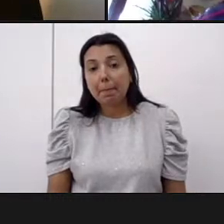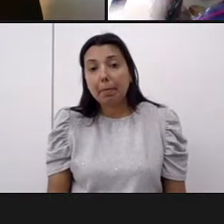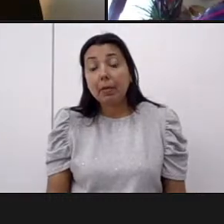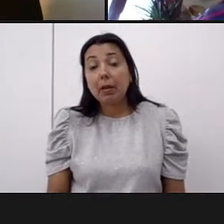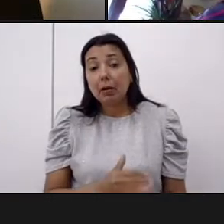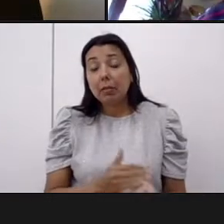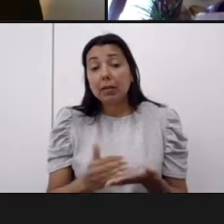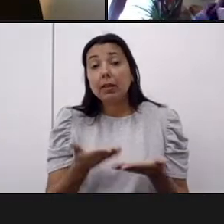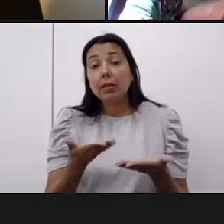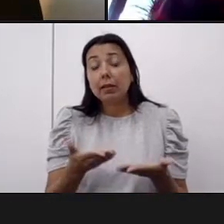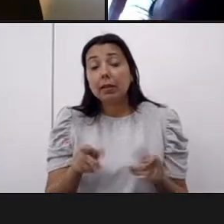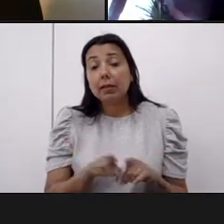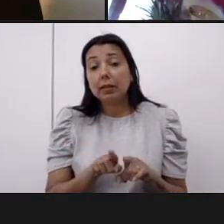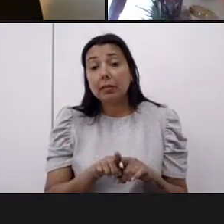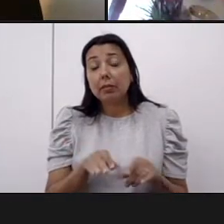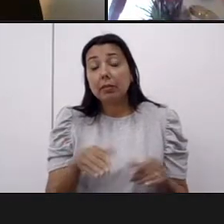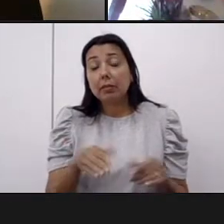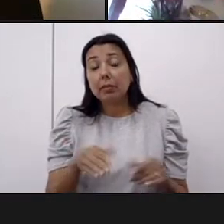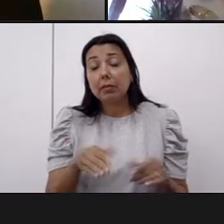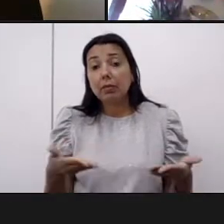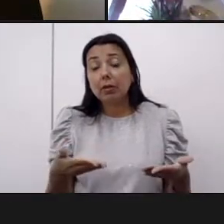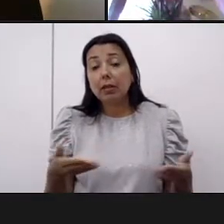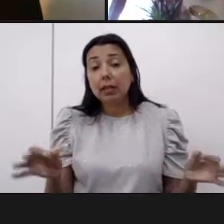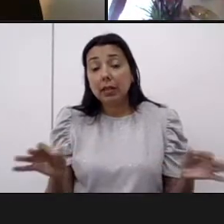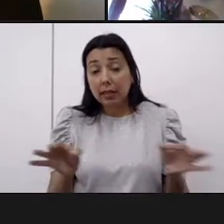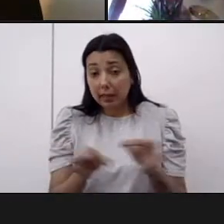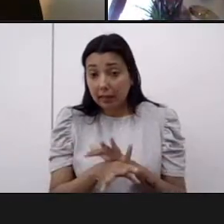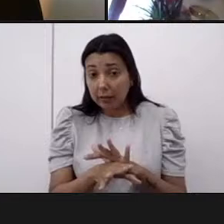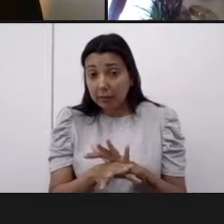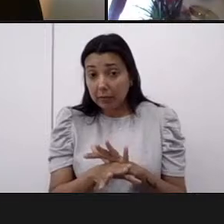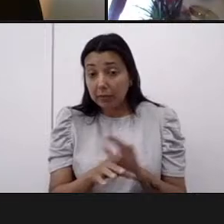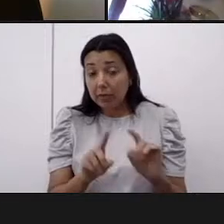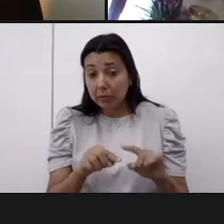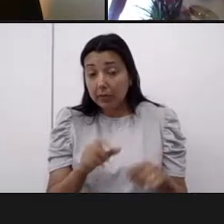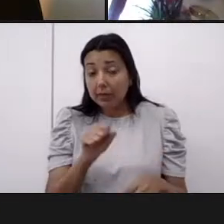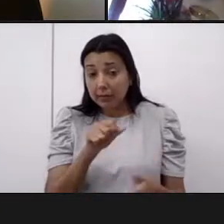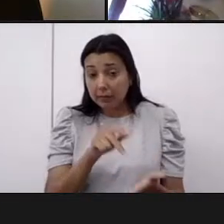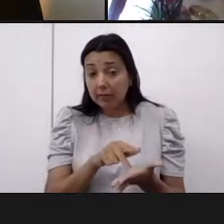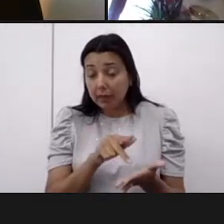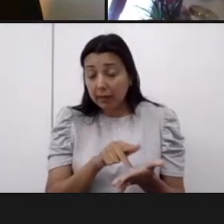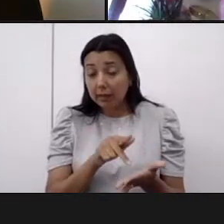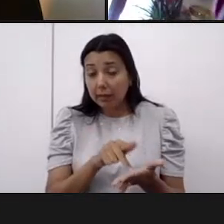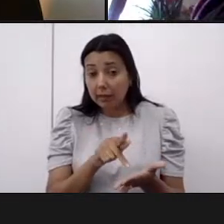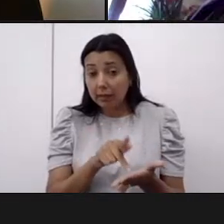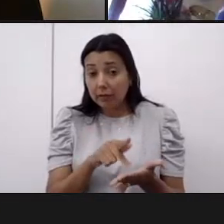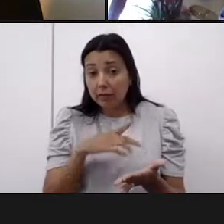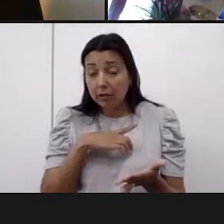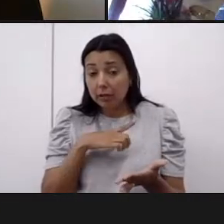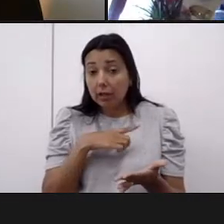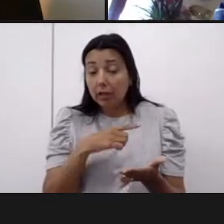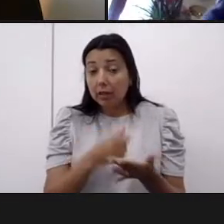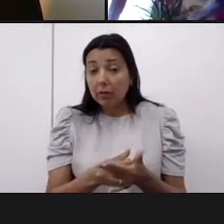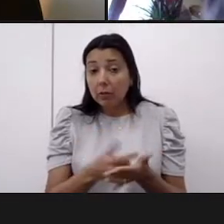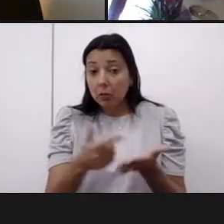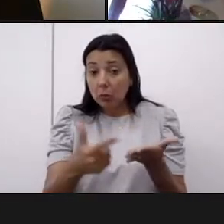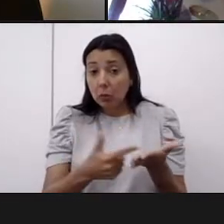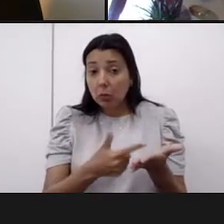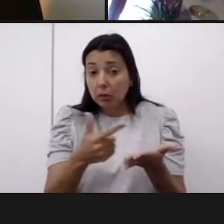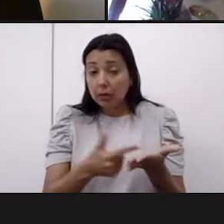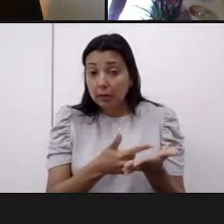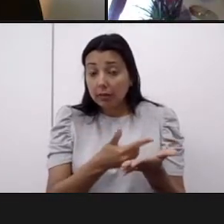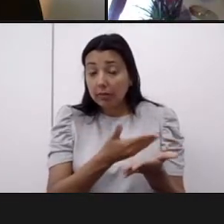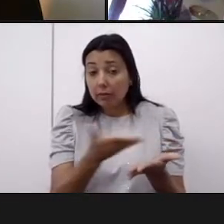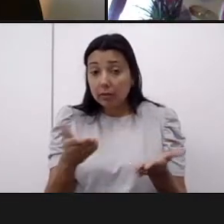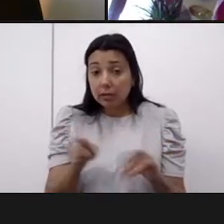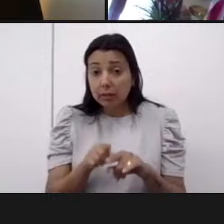when it's going to be concluded. And I'm very happy with this book. I think it's going to be a very